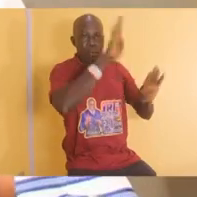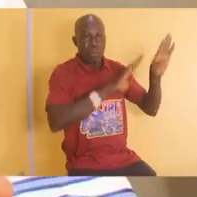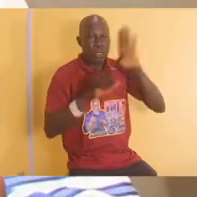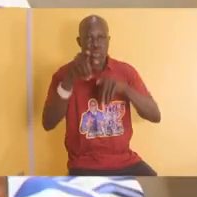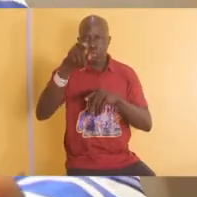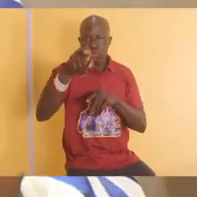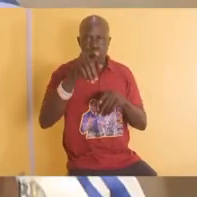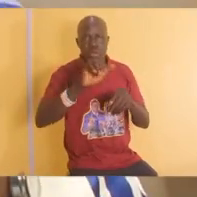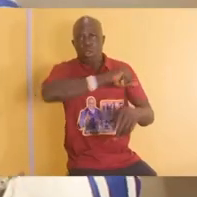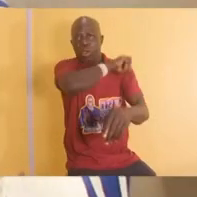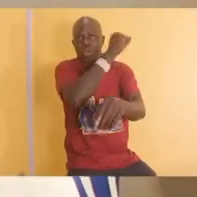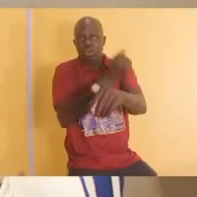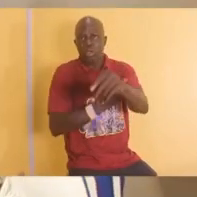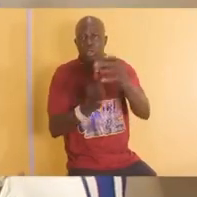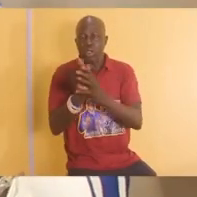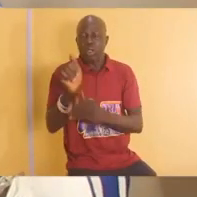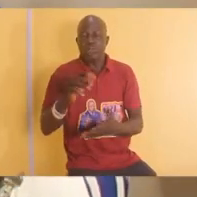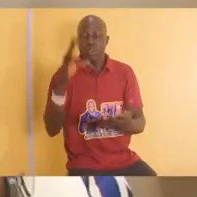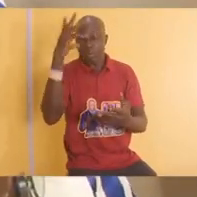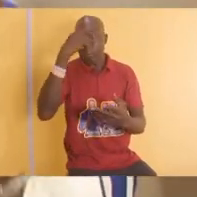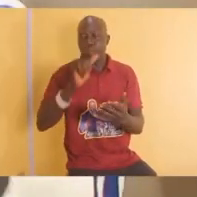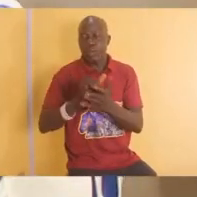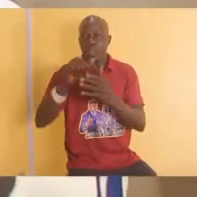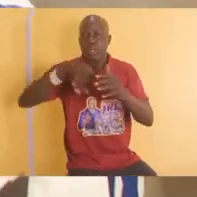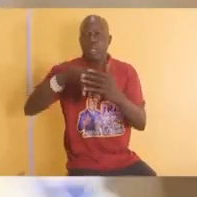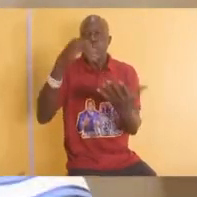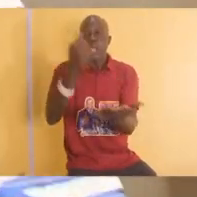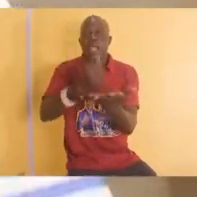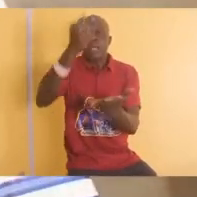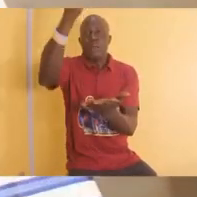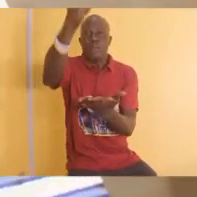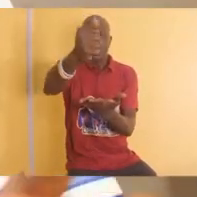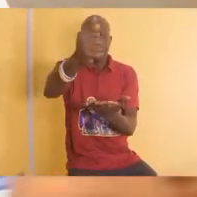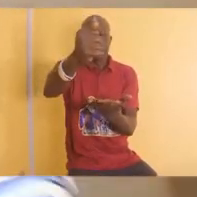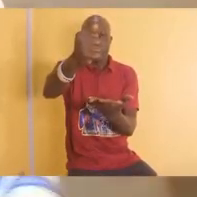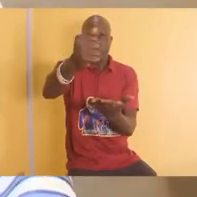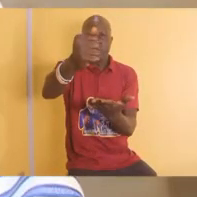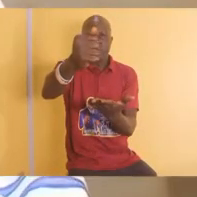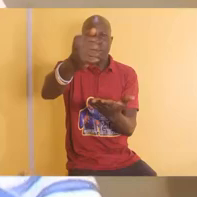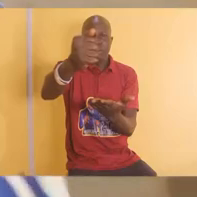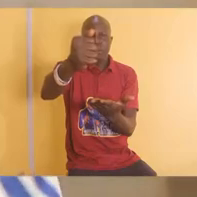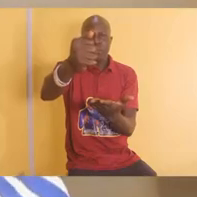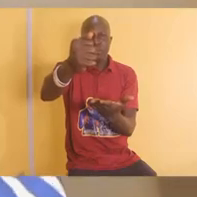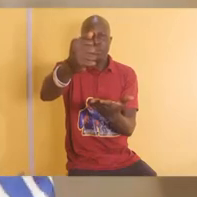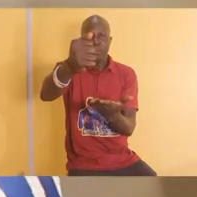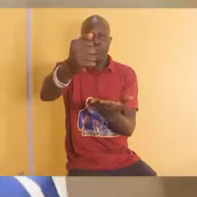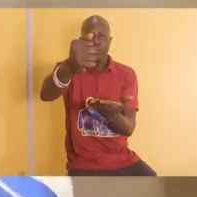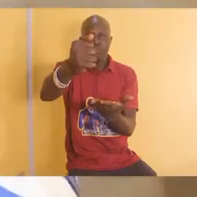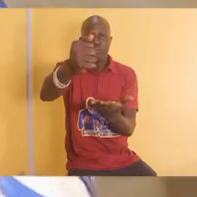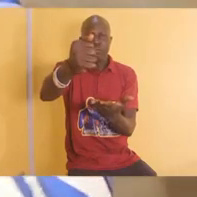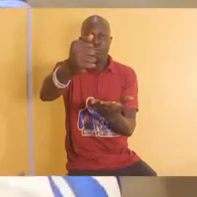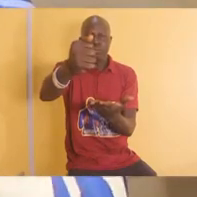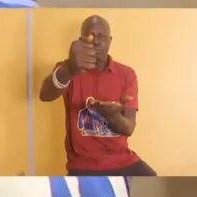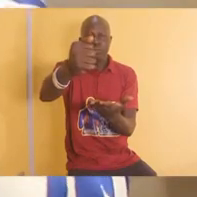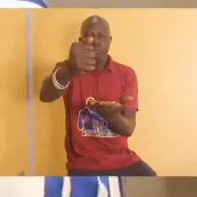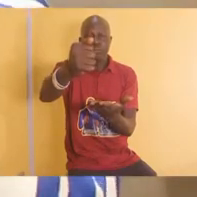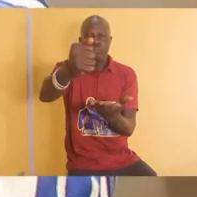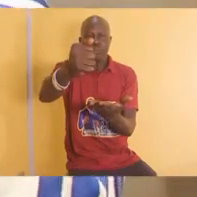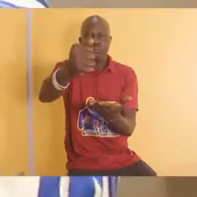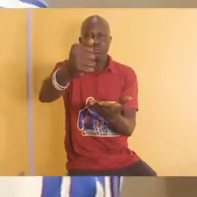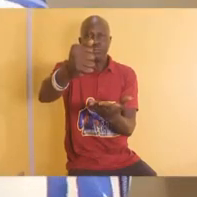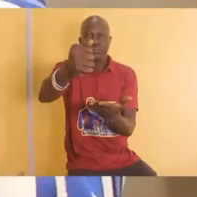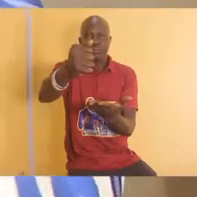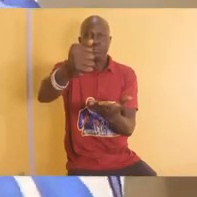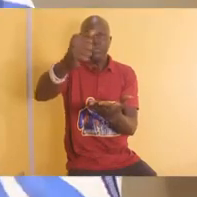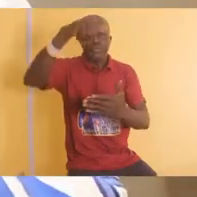afflicted. I say, Pandulaye. Authority affliction in your life. Be not amen. That fire. Hey! Whoa,